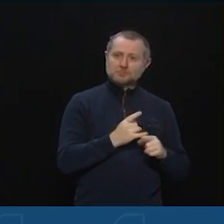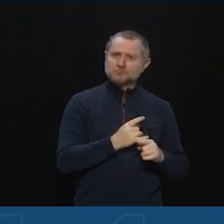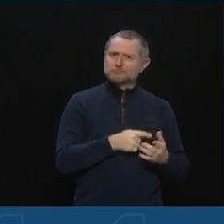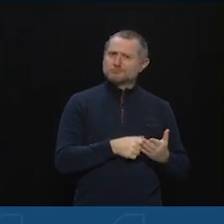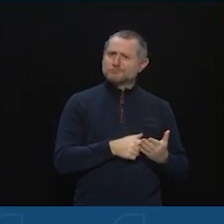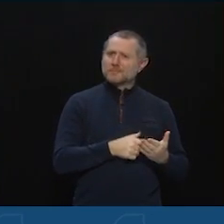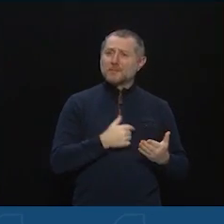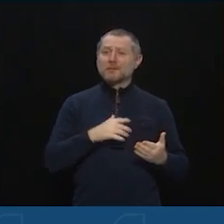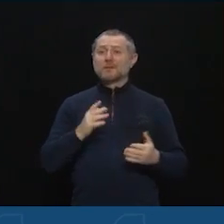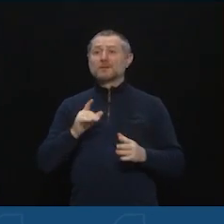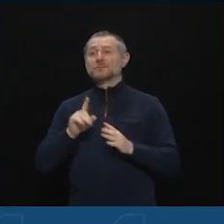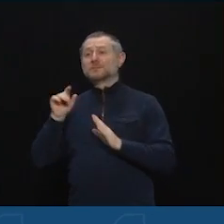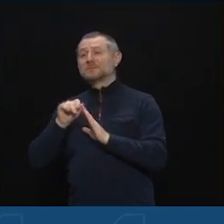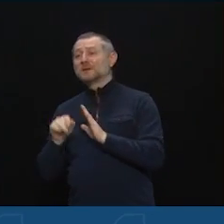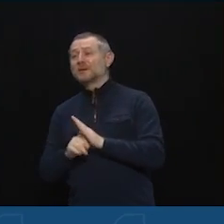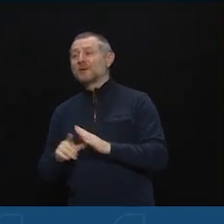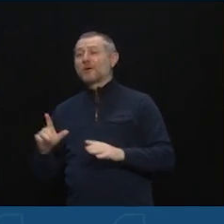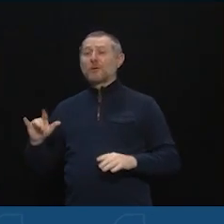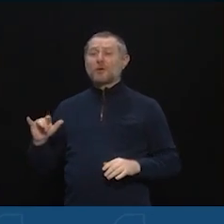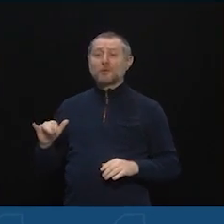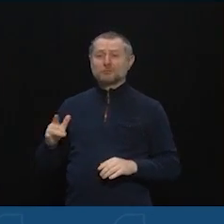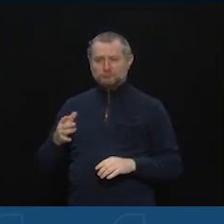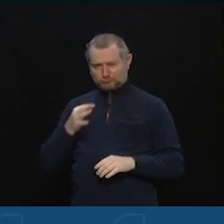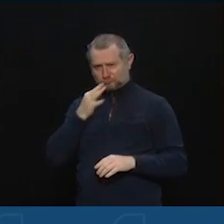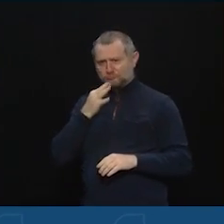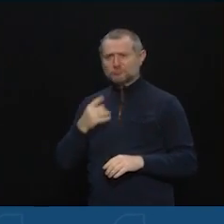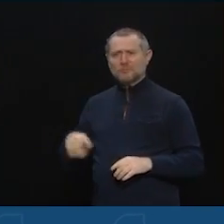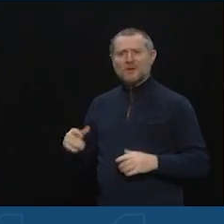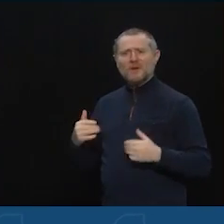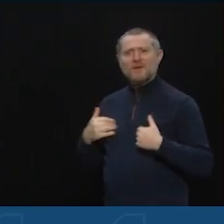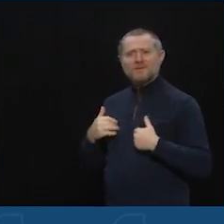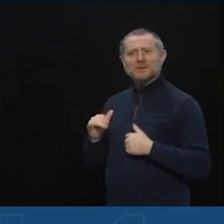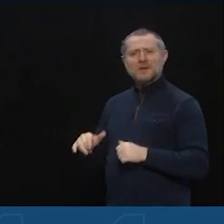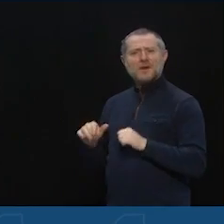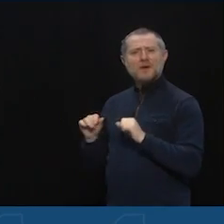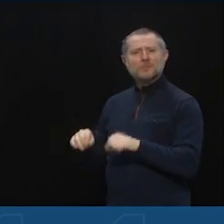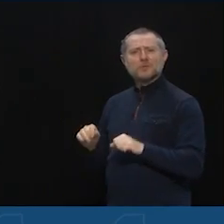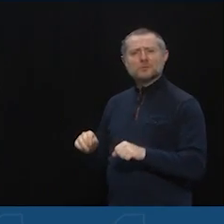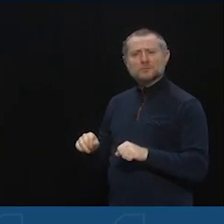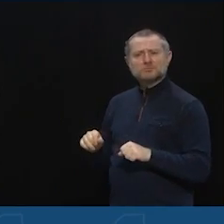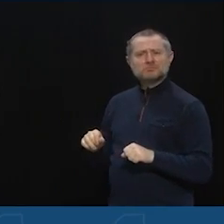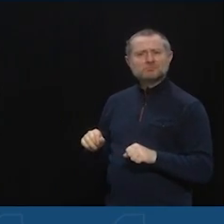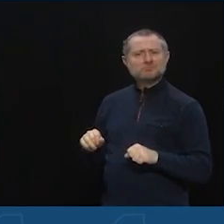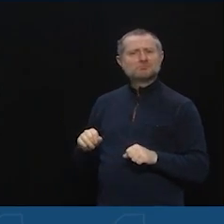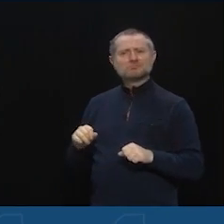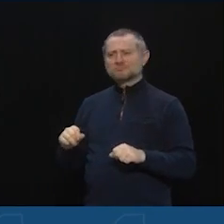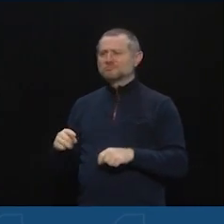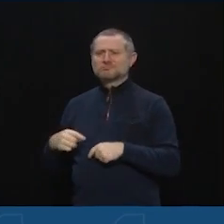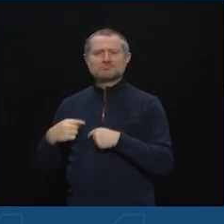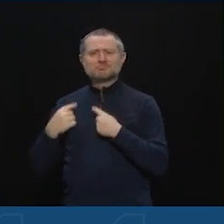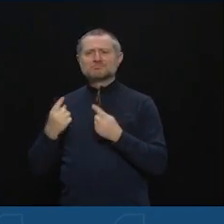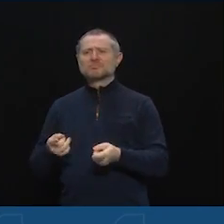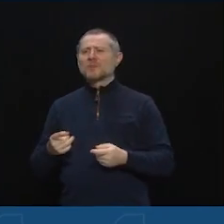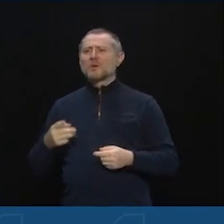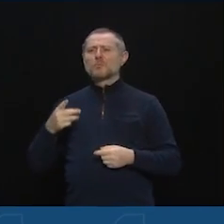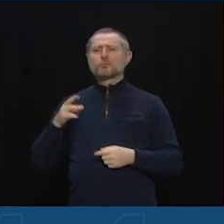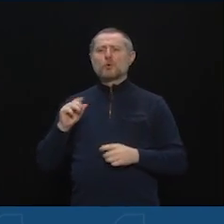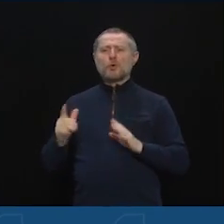and in Long Island, they've been able to have that ability, I think, since Prohibition ended, certainly for the past